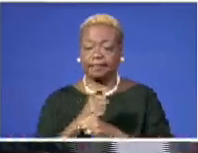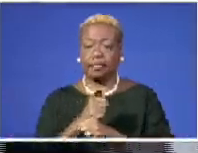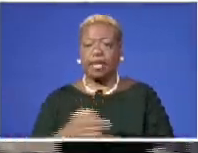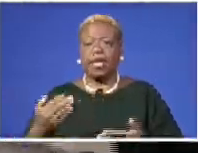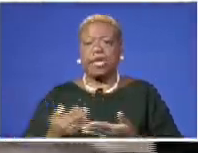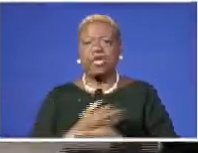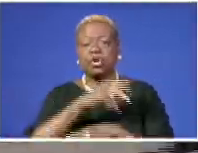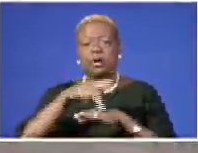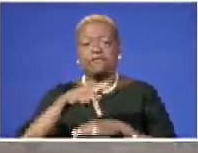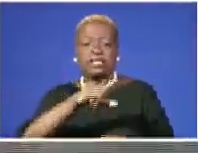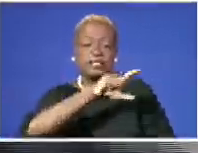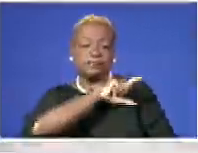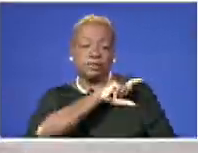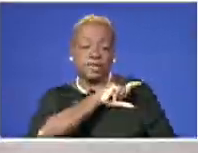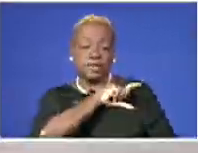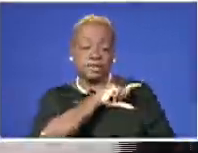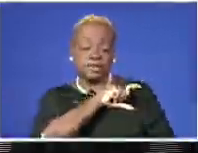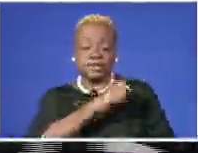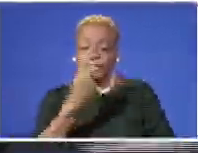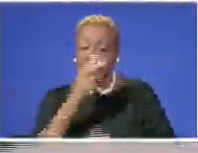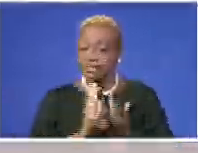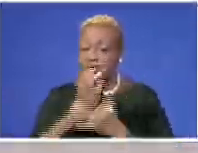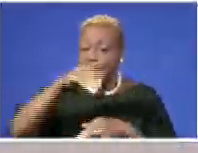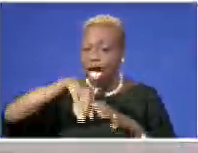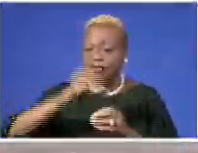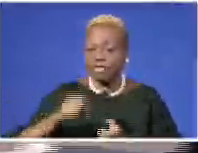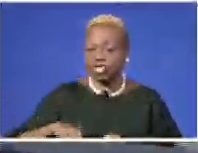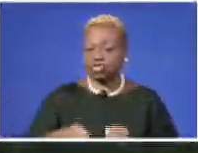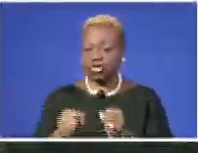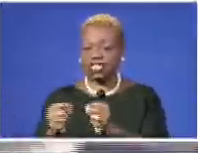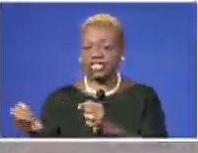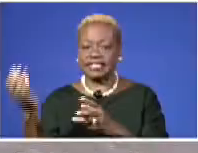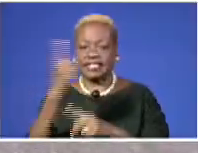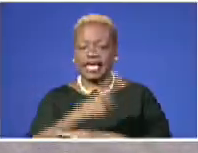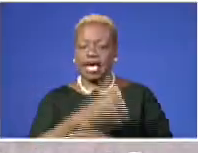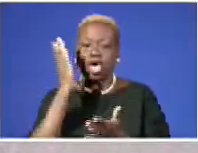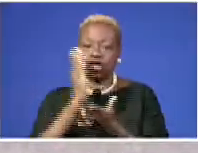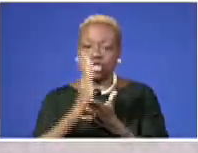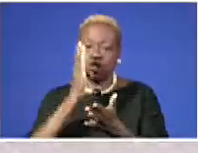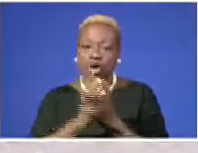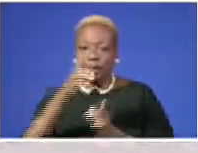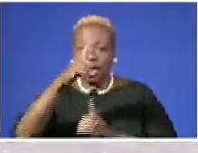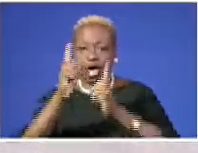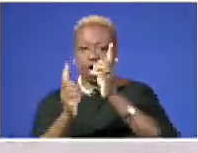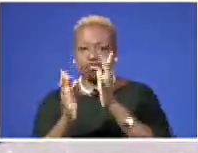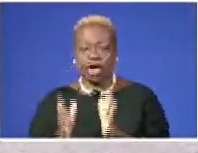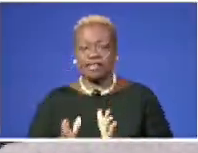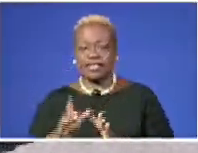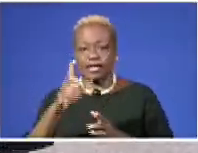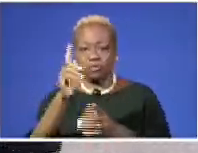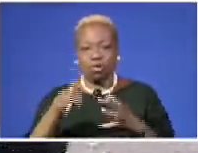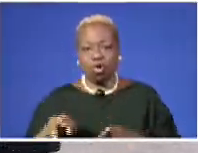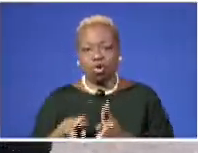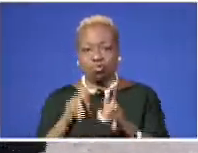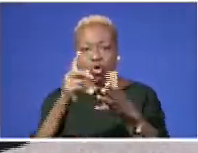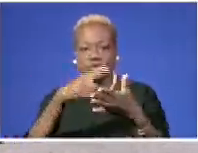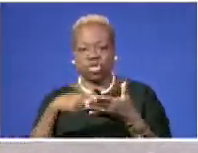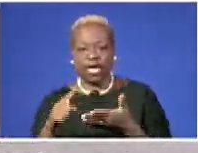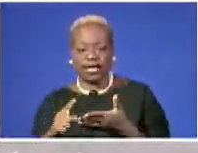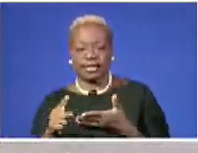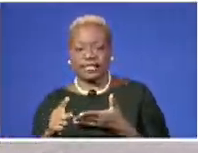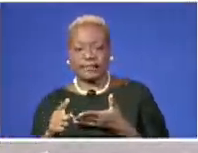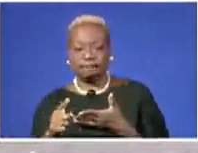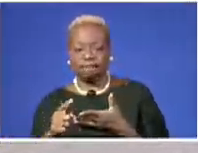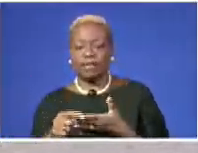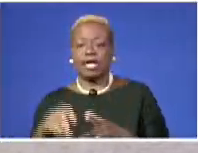Well, New Providence police officers were seen throughout the streets today, stopping motorists to conduct road checks. Officer in charge of the Southwestern